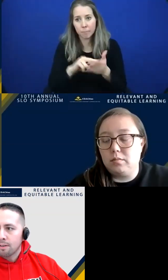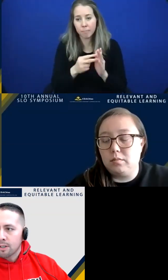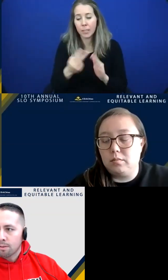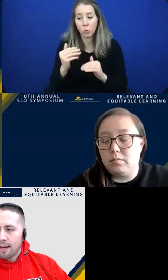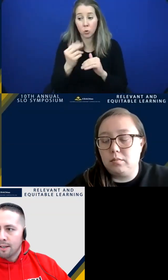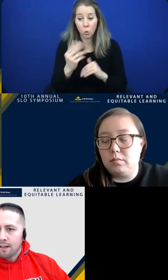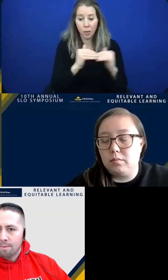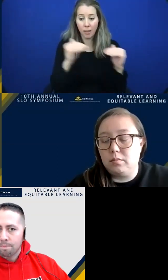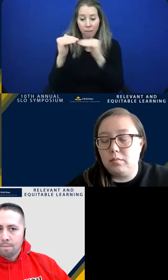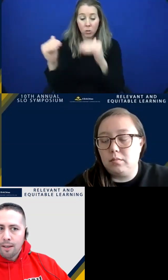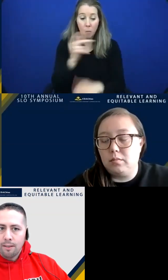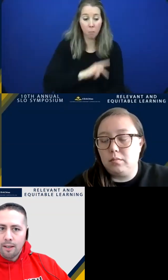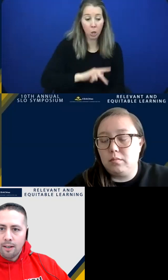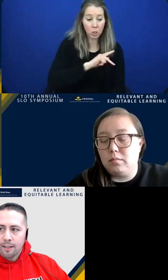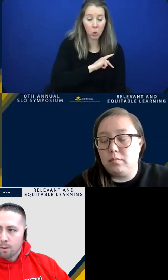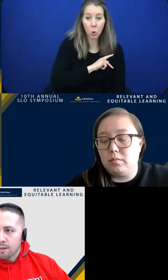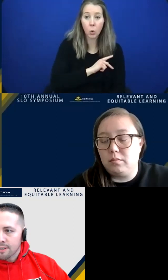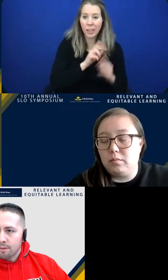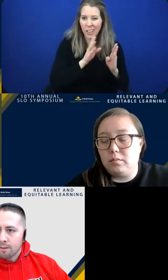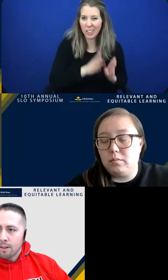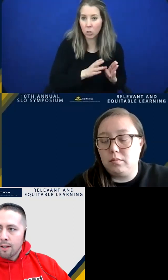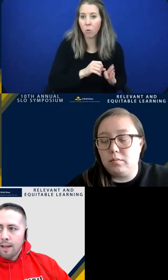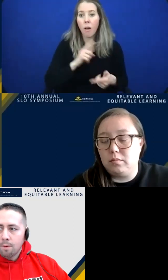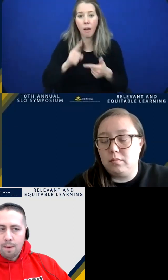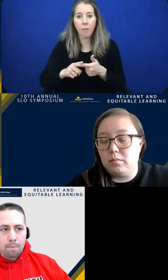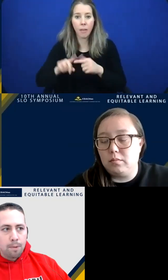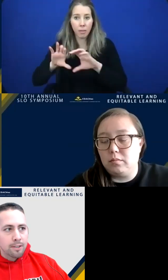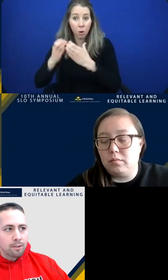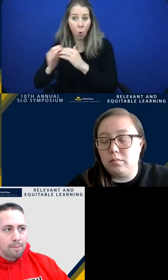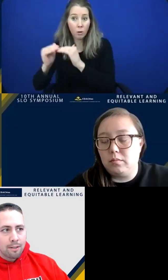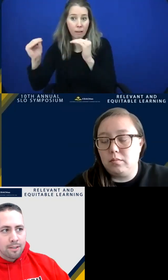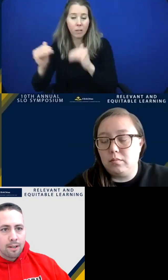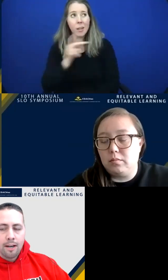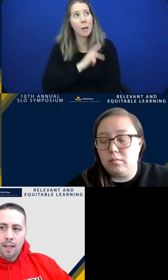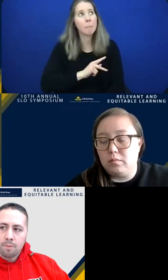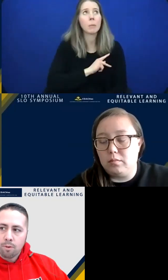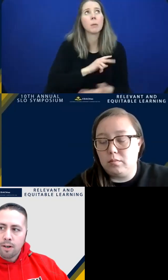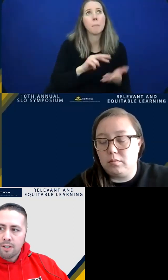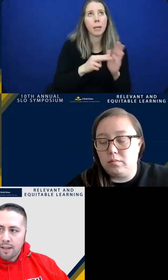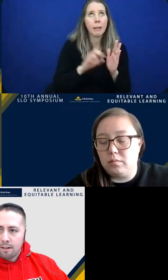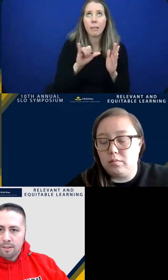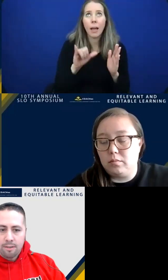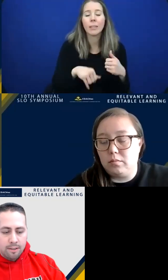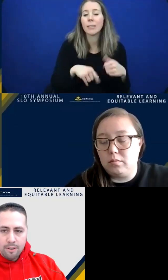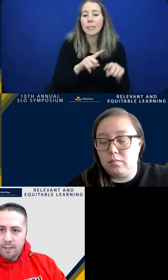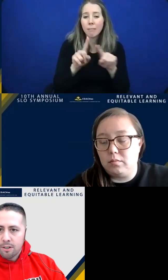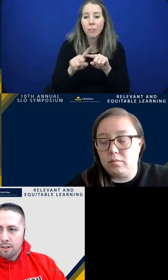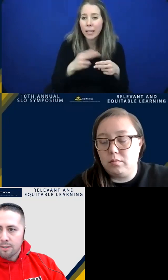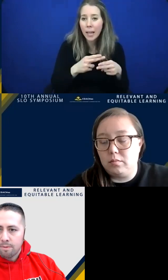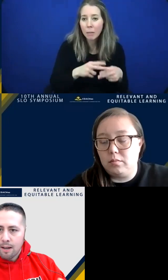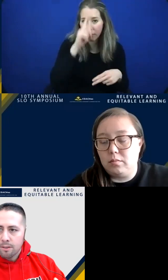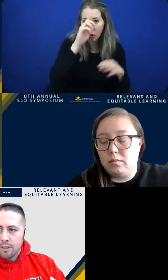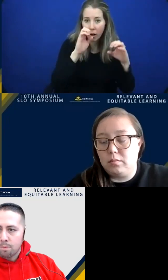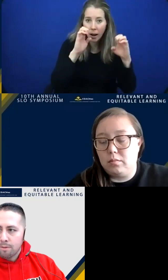personal, individual, right? And then at the course level. And when I mean personal, I mean there's a lot of names for educators,